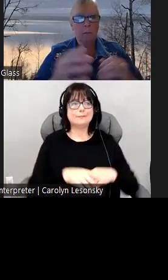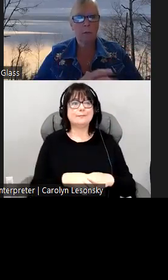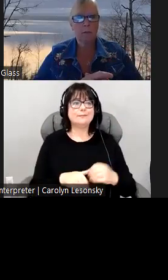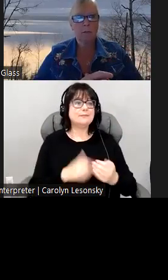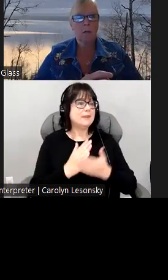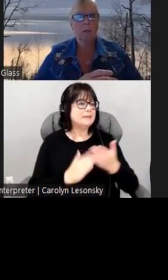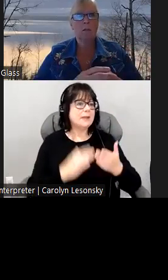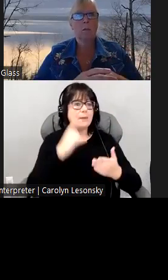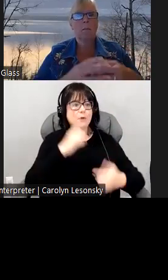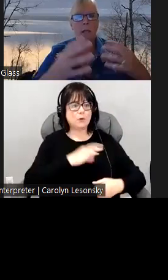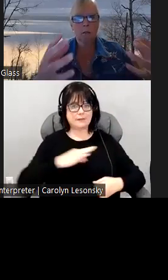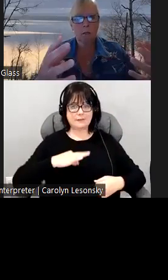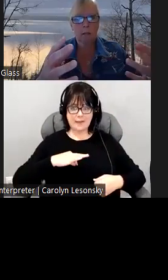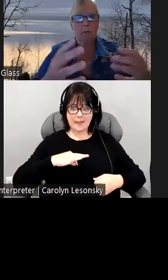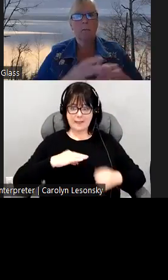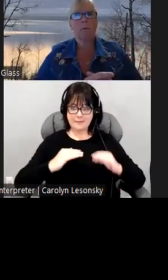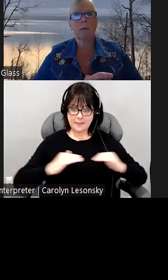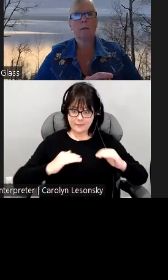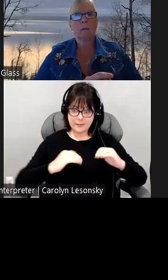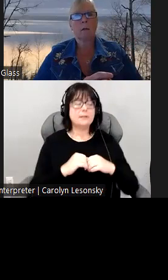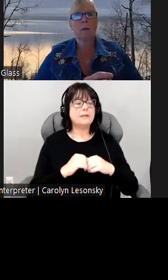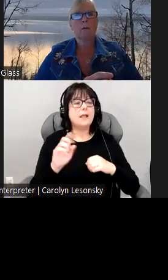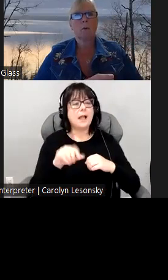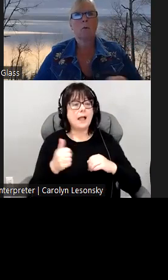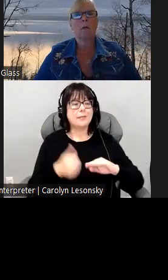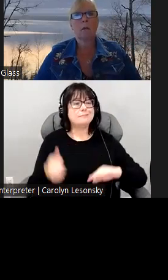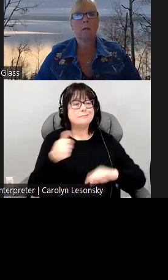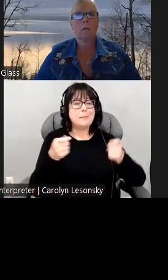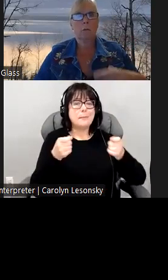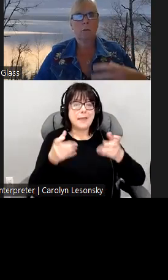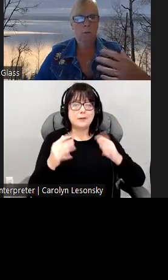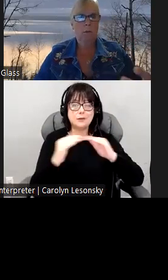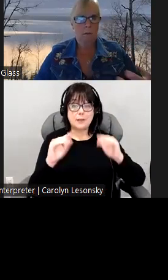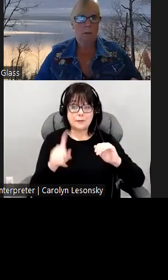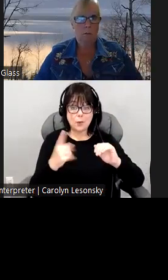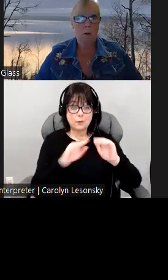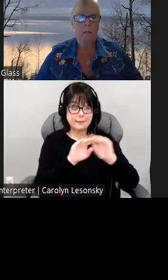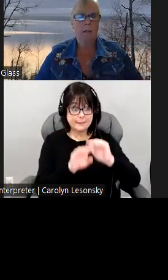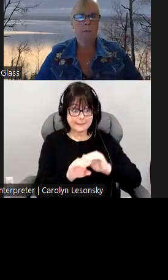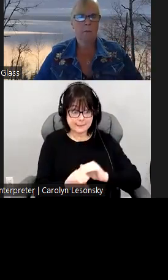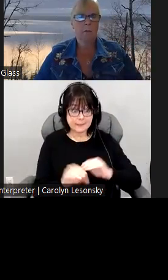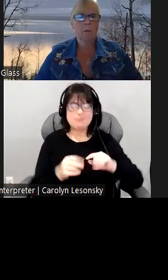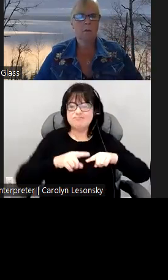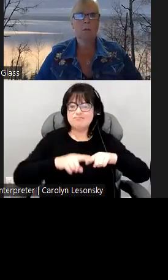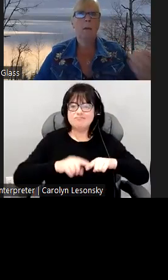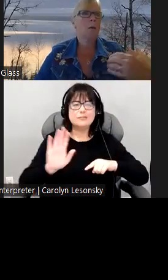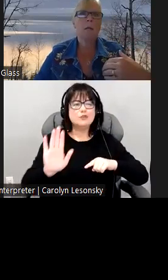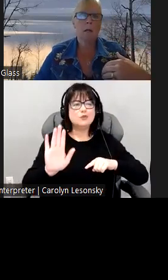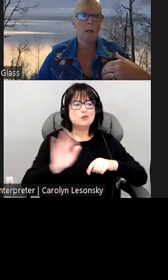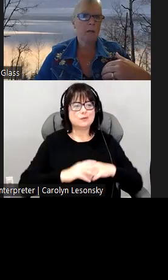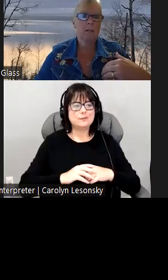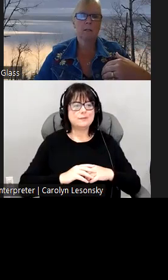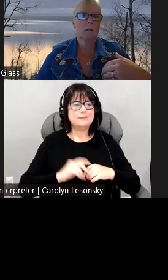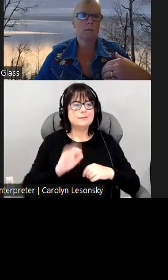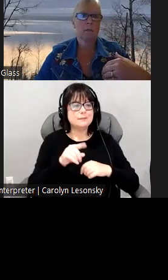level reports, some are manager level reports. So if you are a CaMS user, you may or may